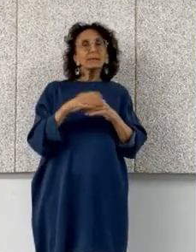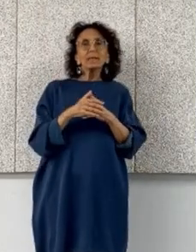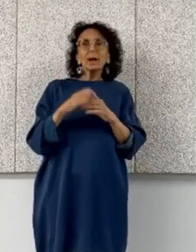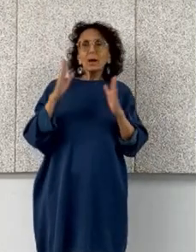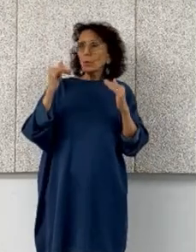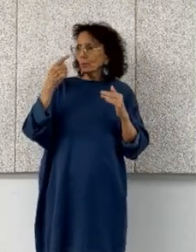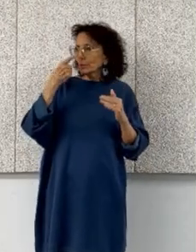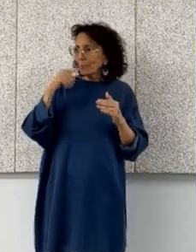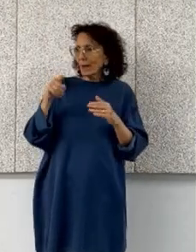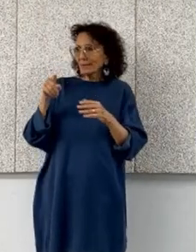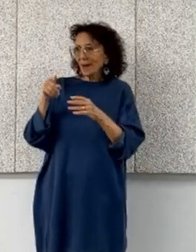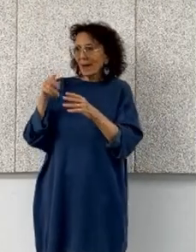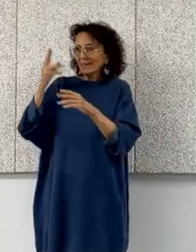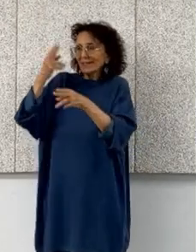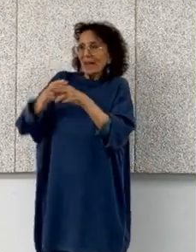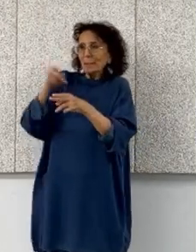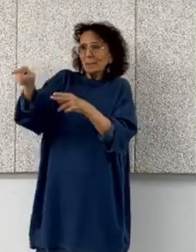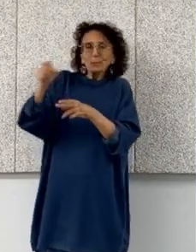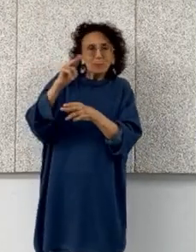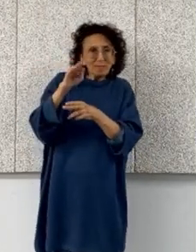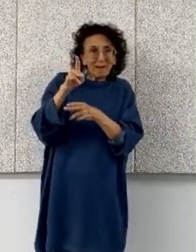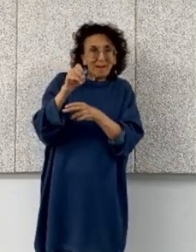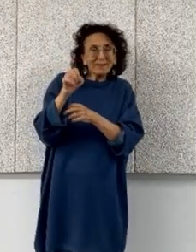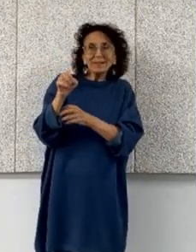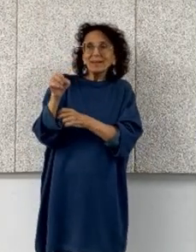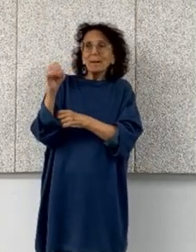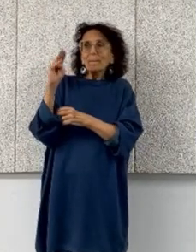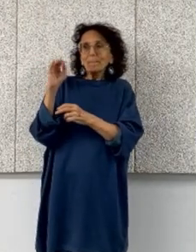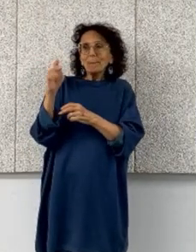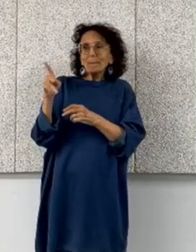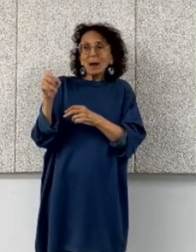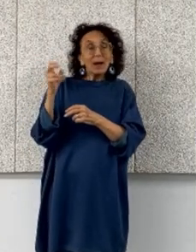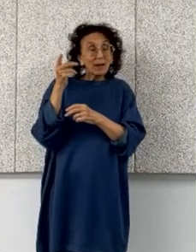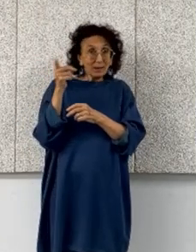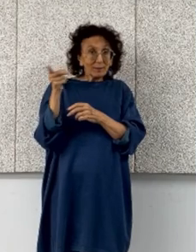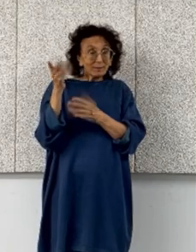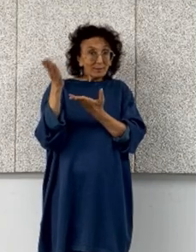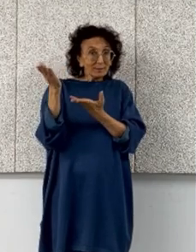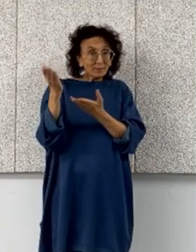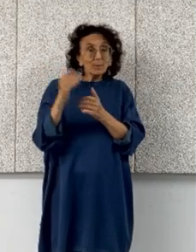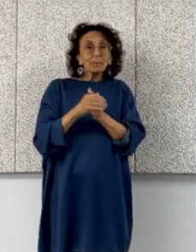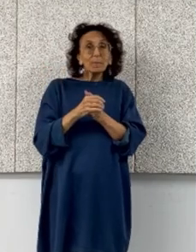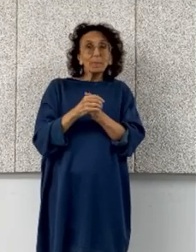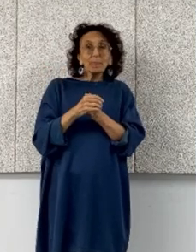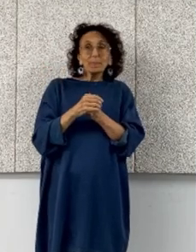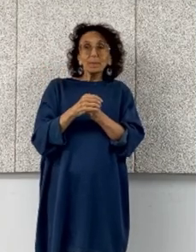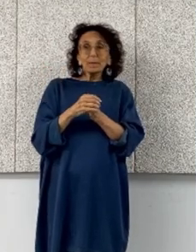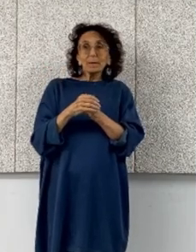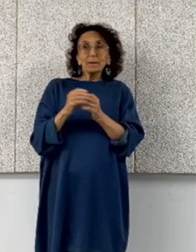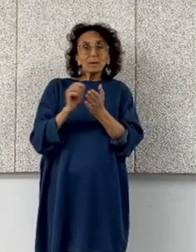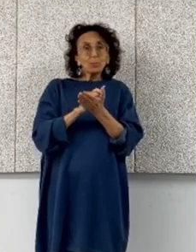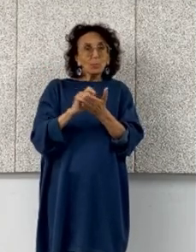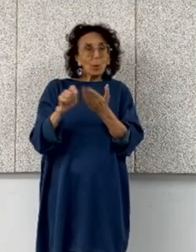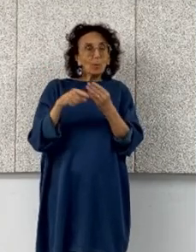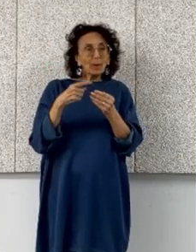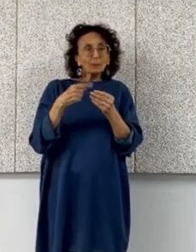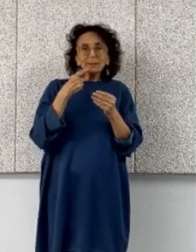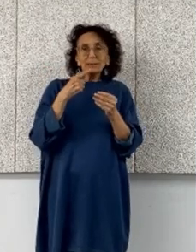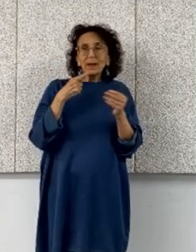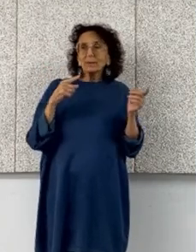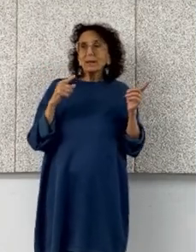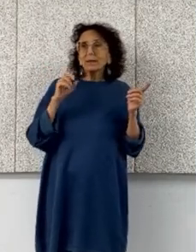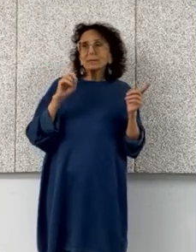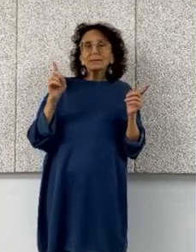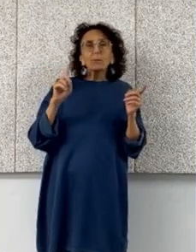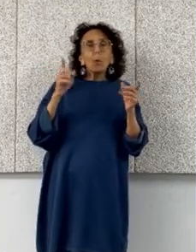don't mind I'm calling you out. I have an email from Mike sitting in something he wrote about me where he said, she wants to